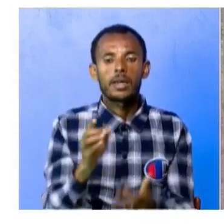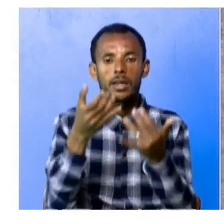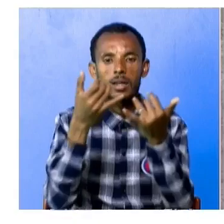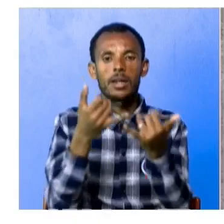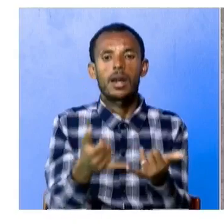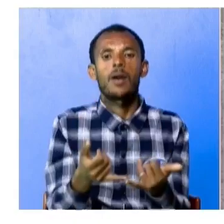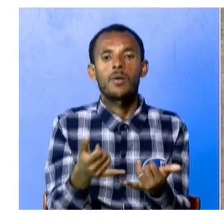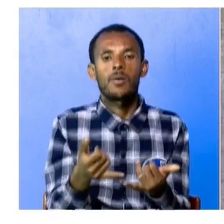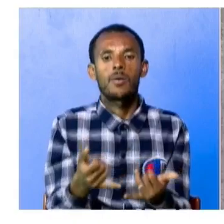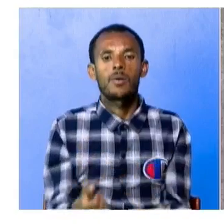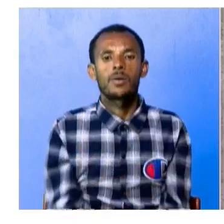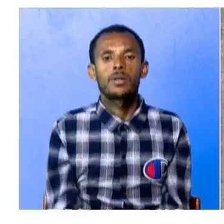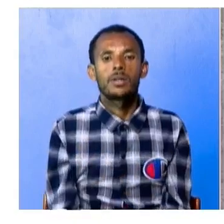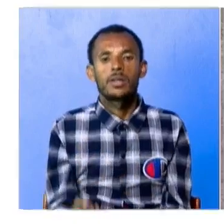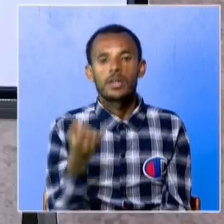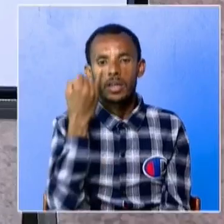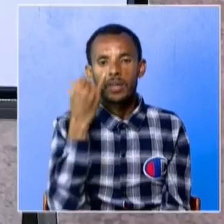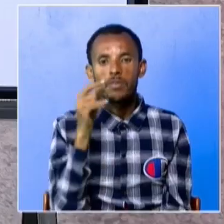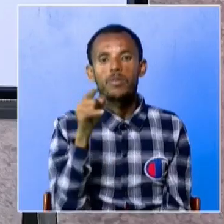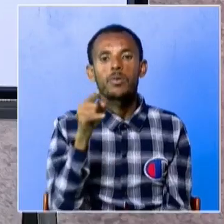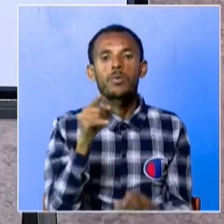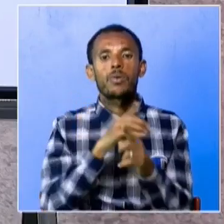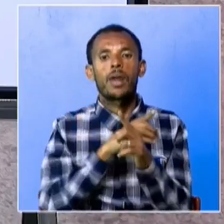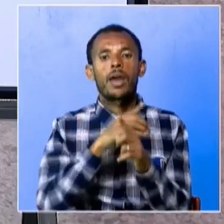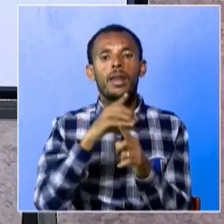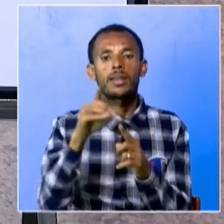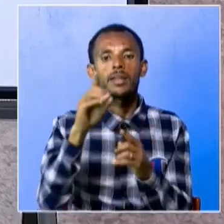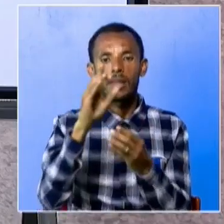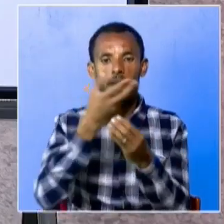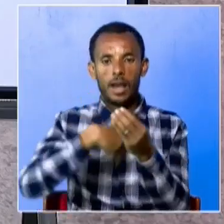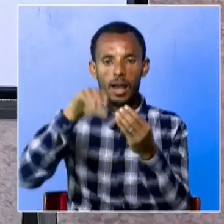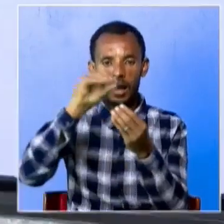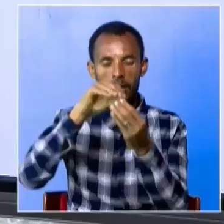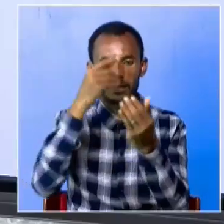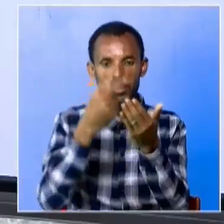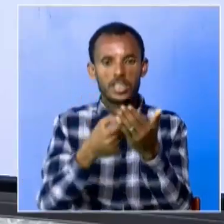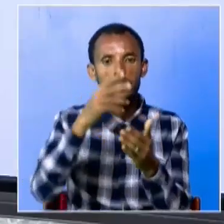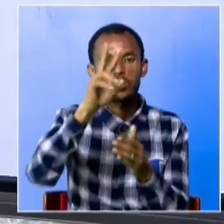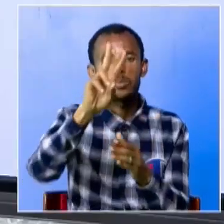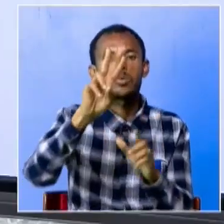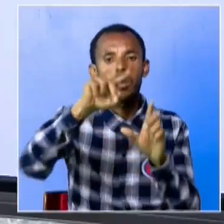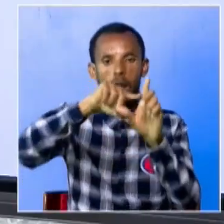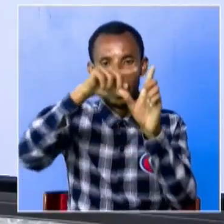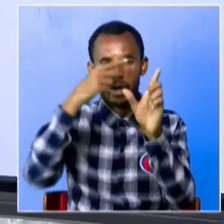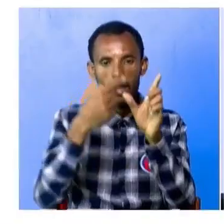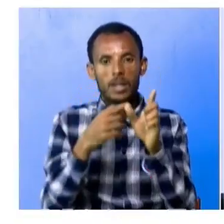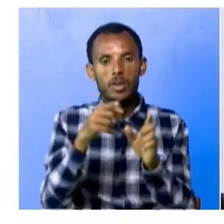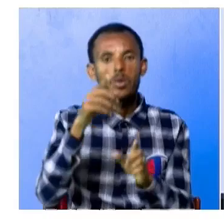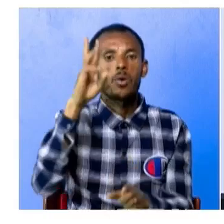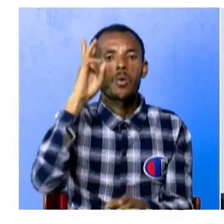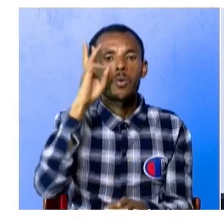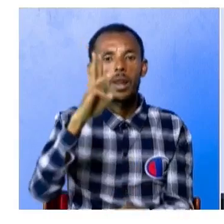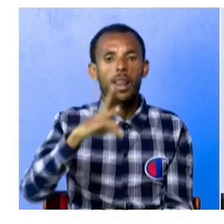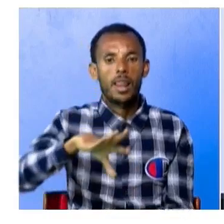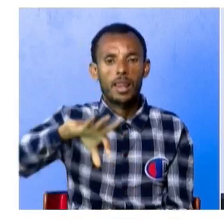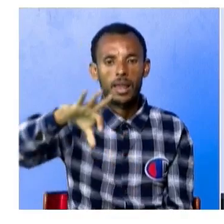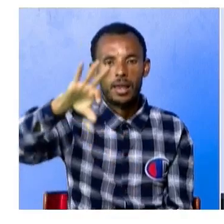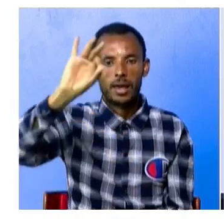Now, if you directly add these 2 angles, you will get